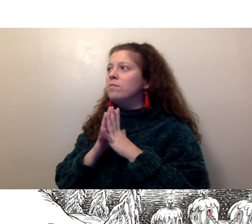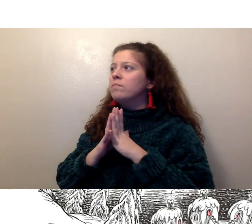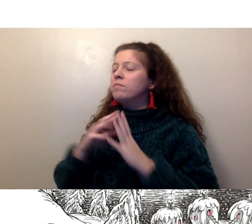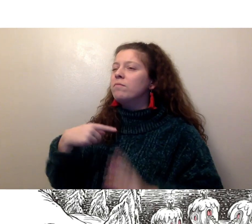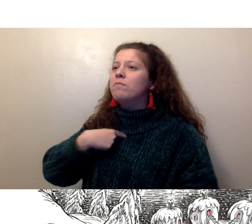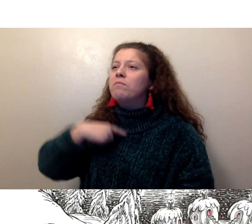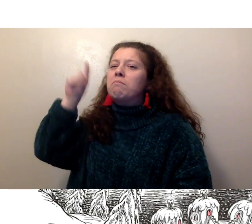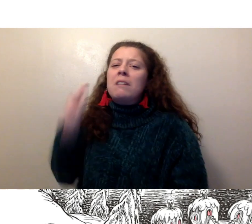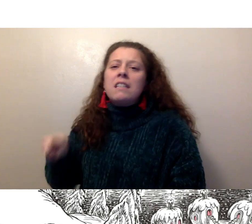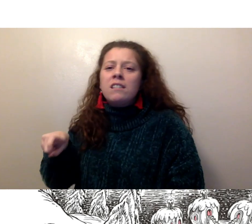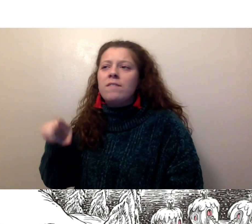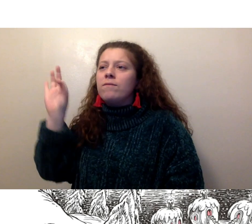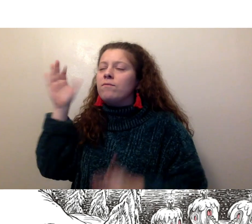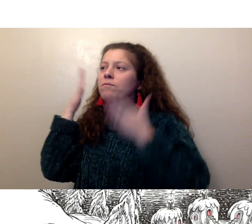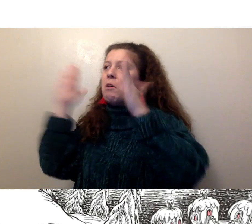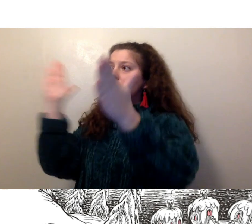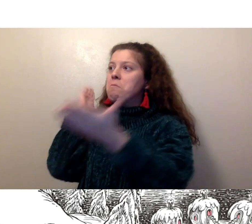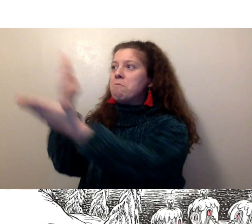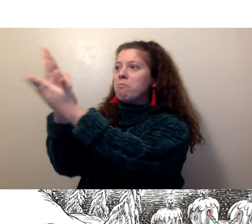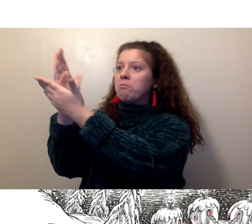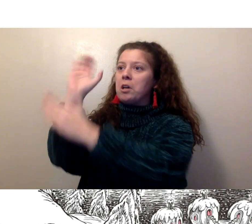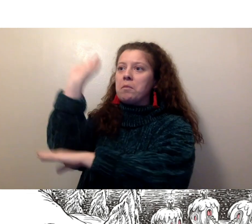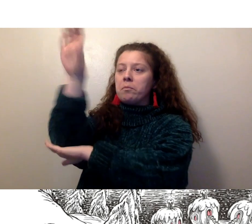to stop Christmas from coming.